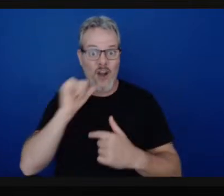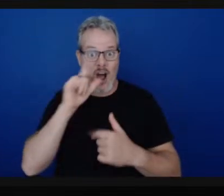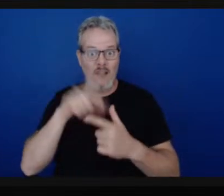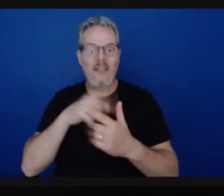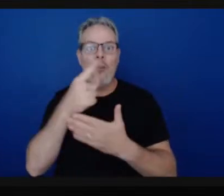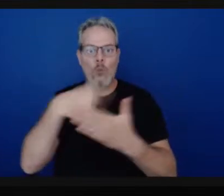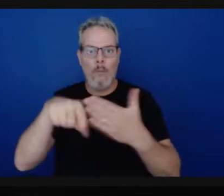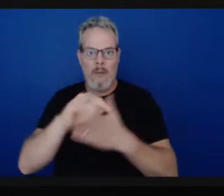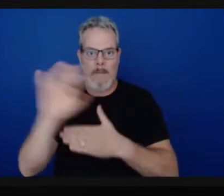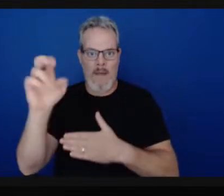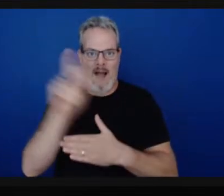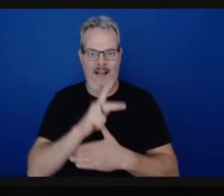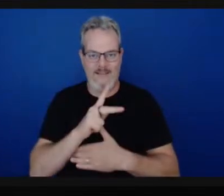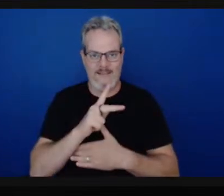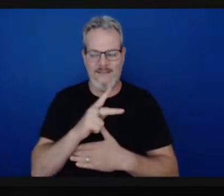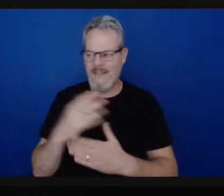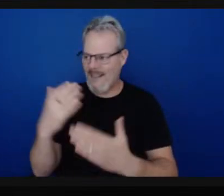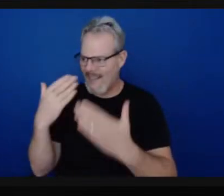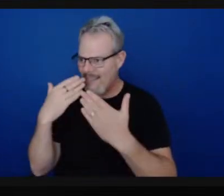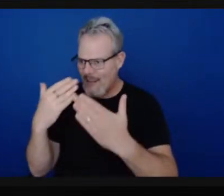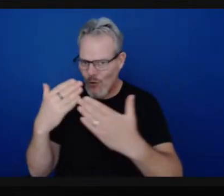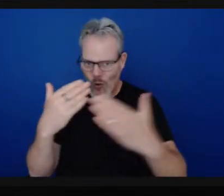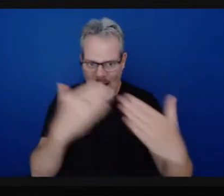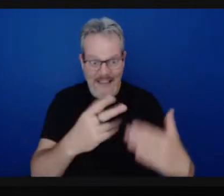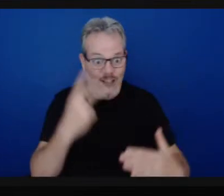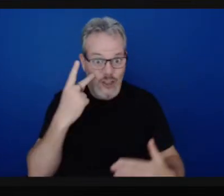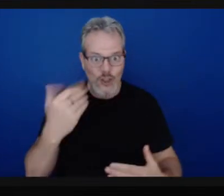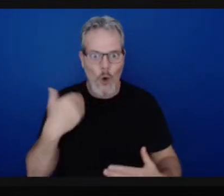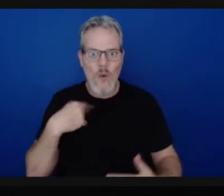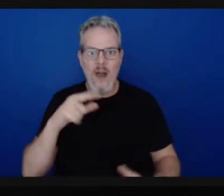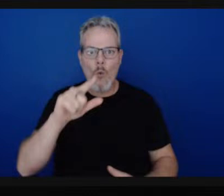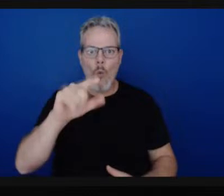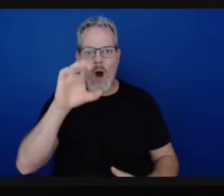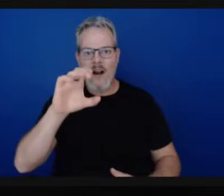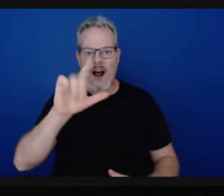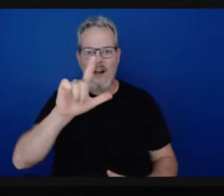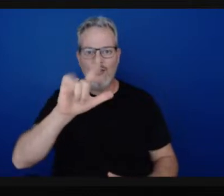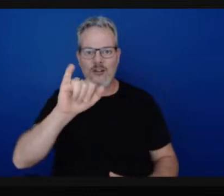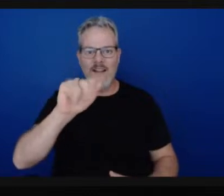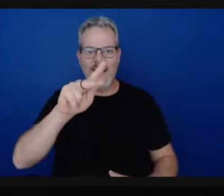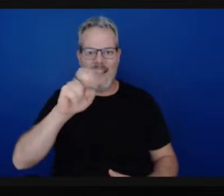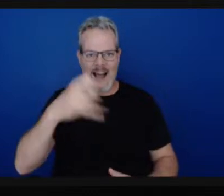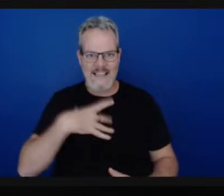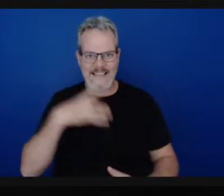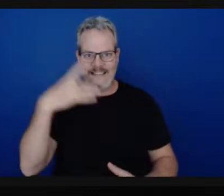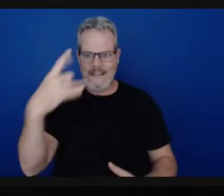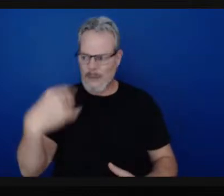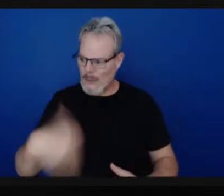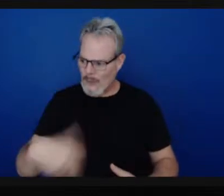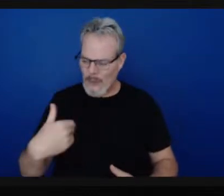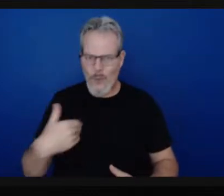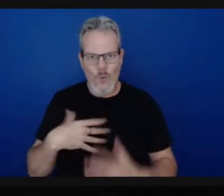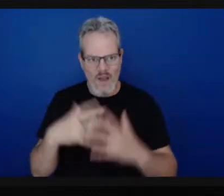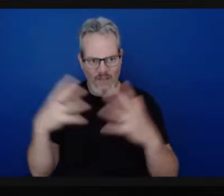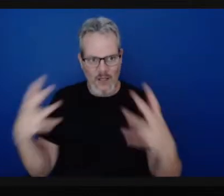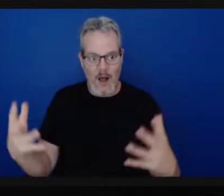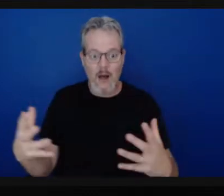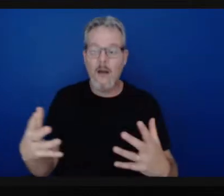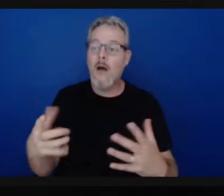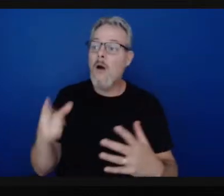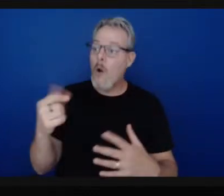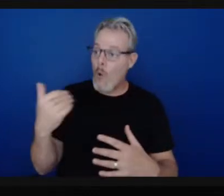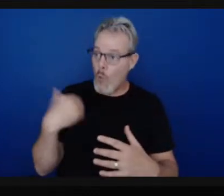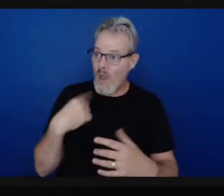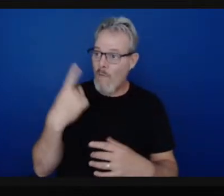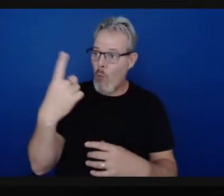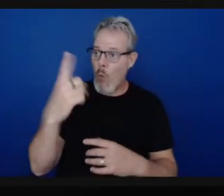Yeah, thank you guys. I see we got to 100 likes on here, so we have more viewers than that. Thank you all. We do have an